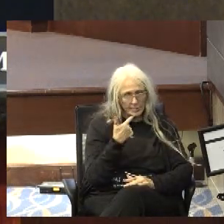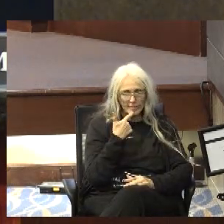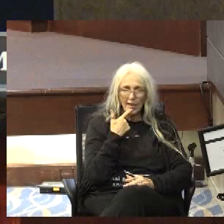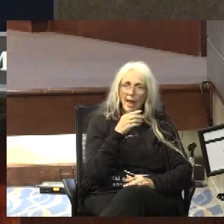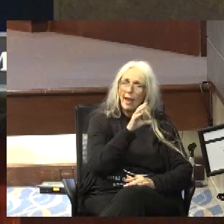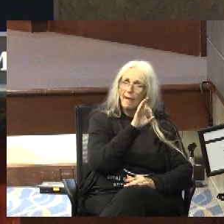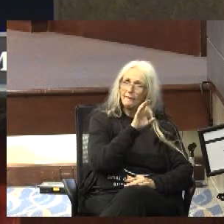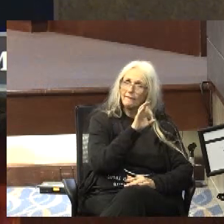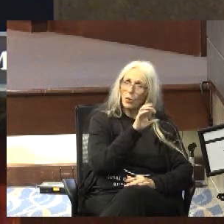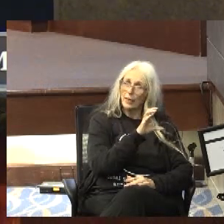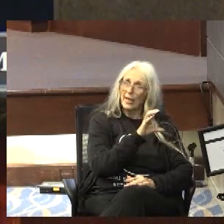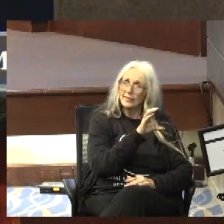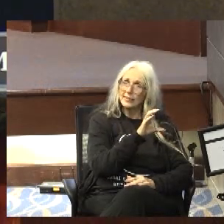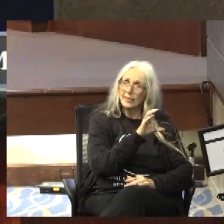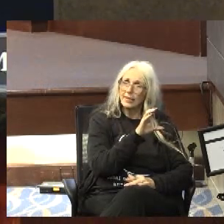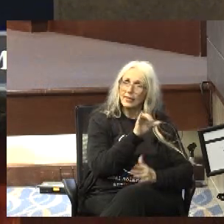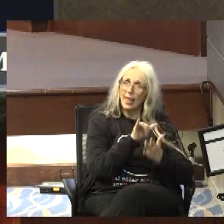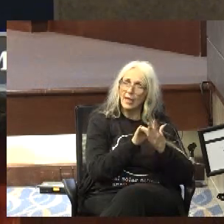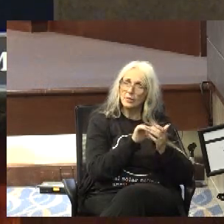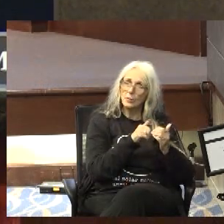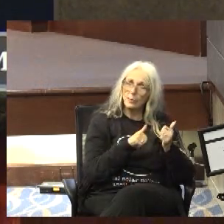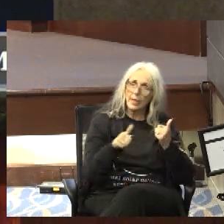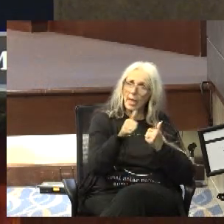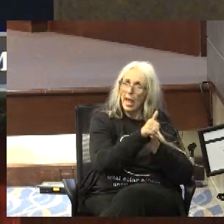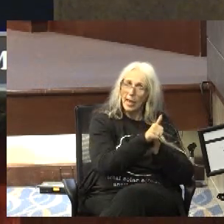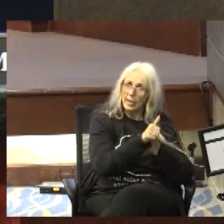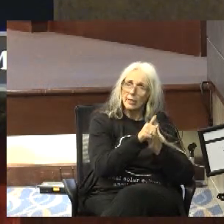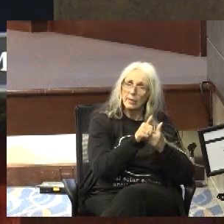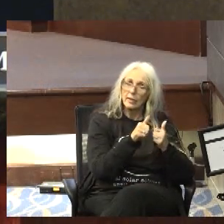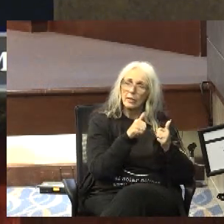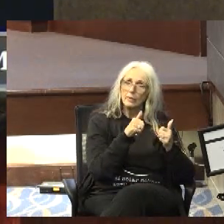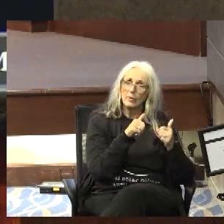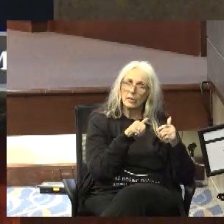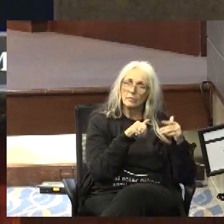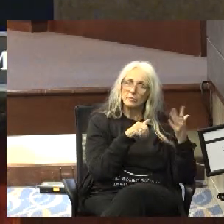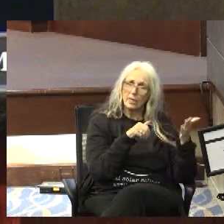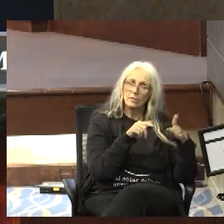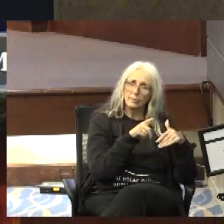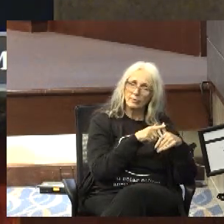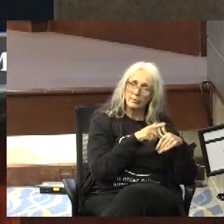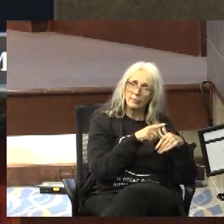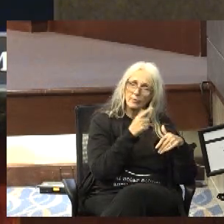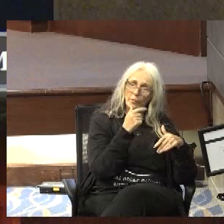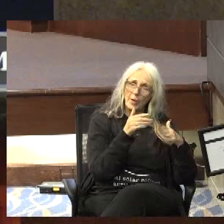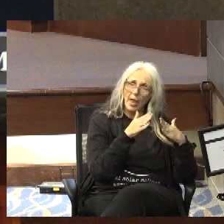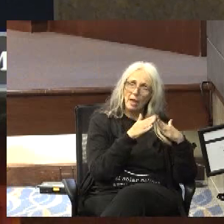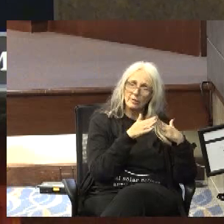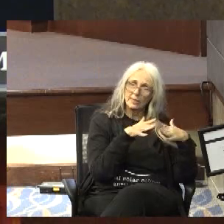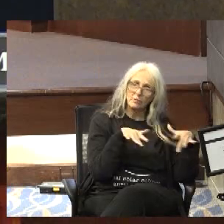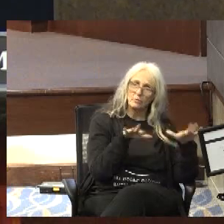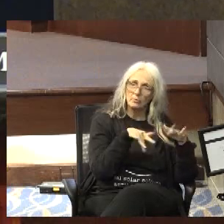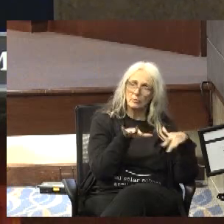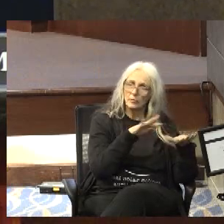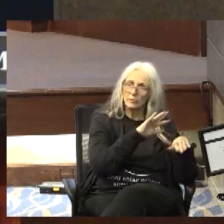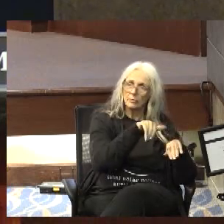I believe, is going to be a good bit ahead of this development in terms of coming online from a housing stock perspective.